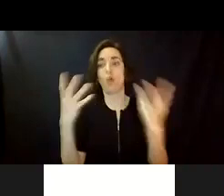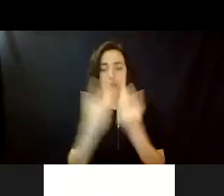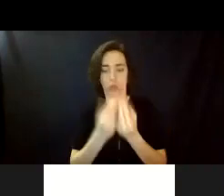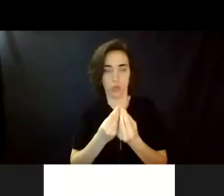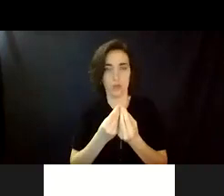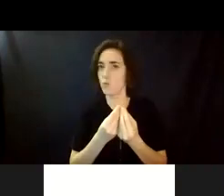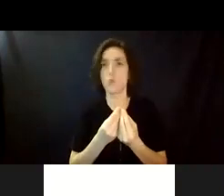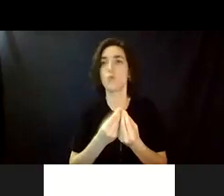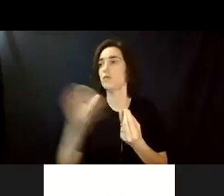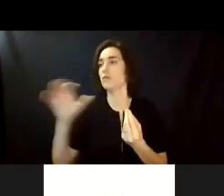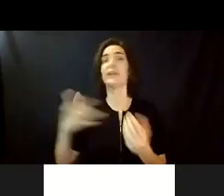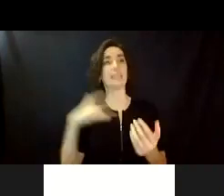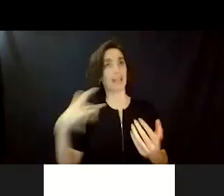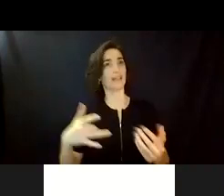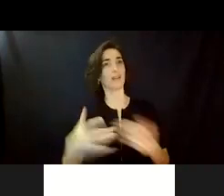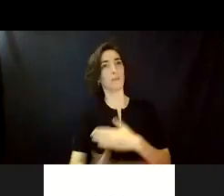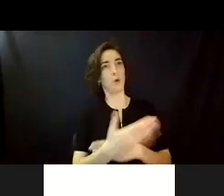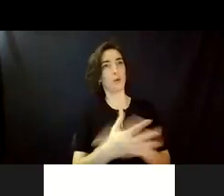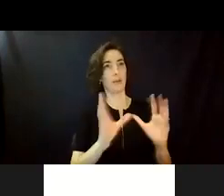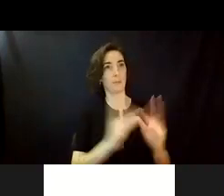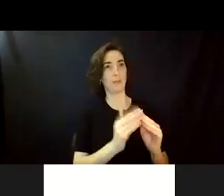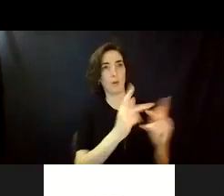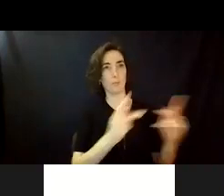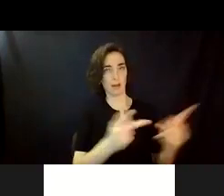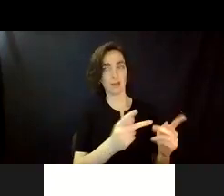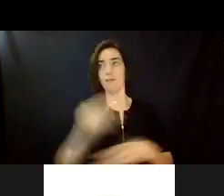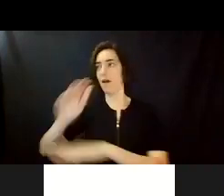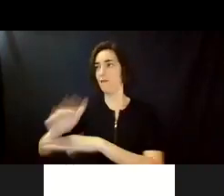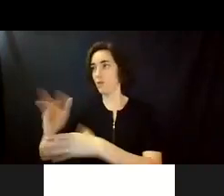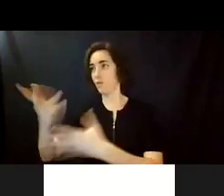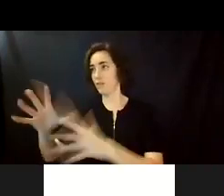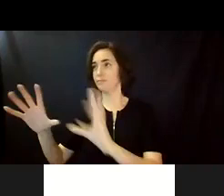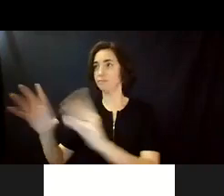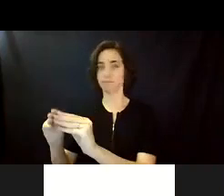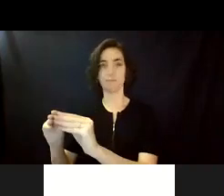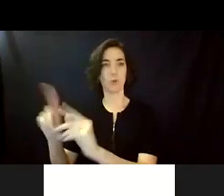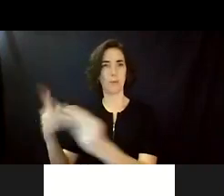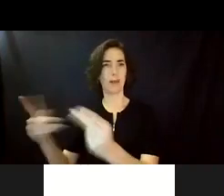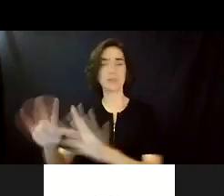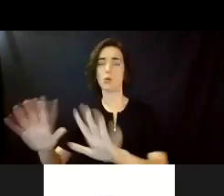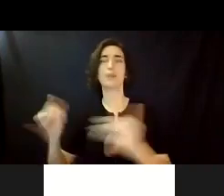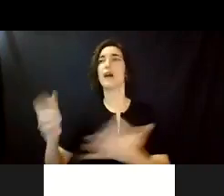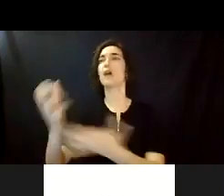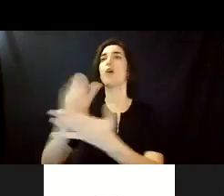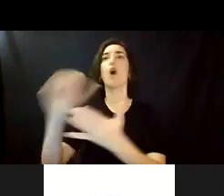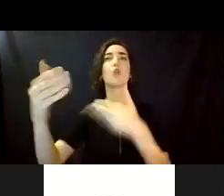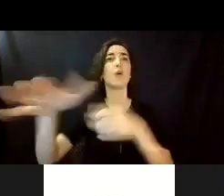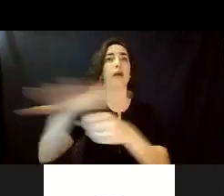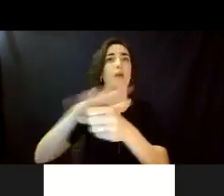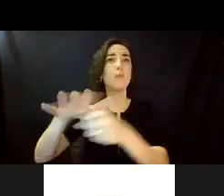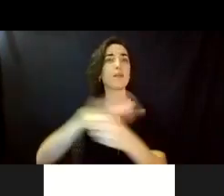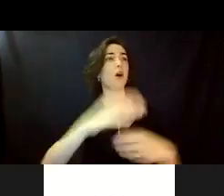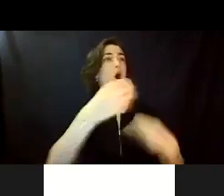where we meet, begin the day and end the day. So we're utilizing empty offices, open spaces, common spaces that